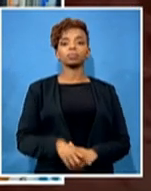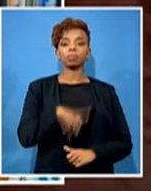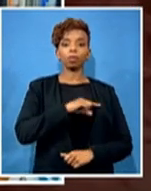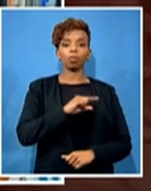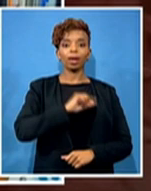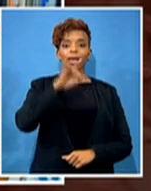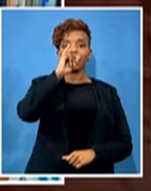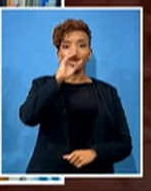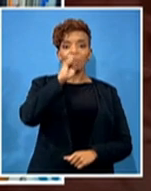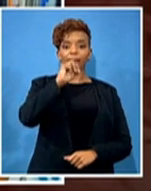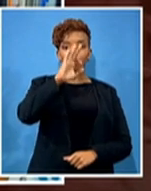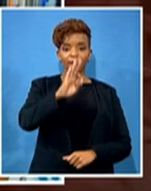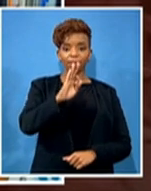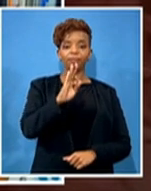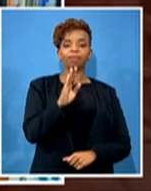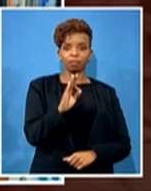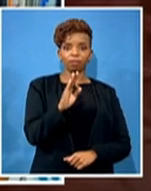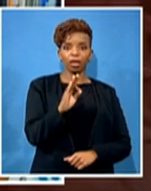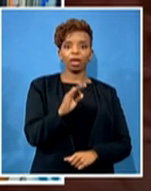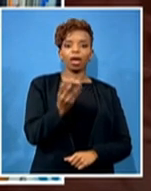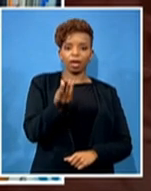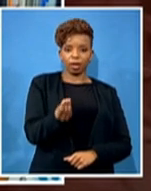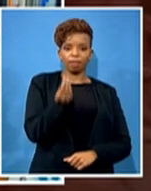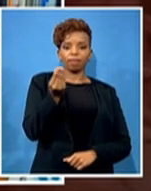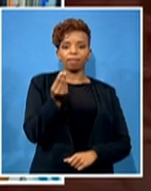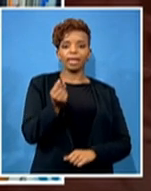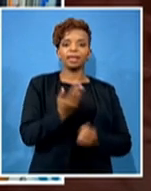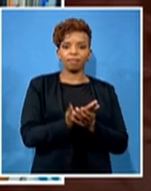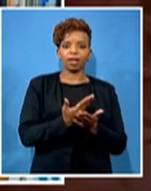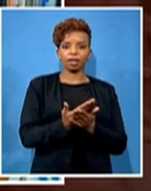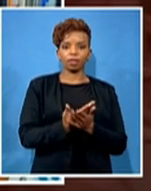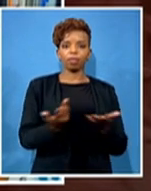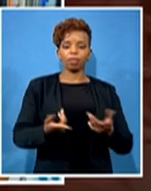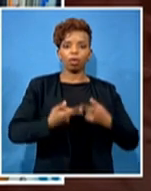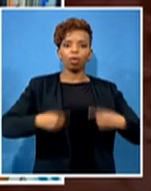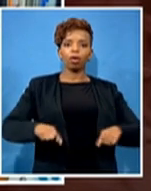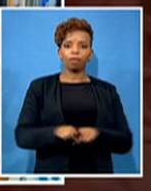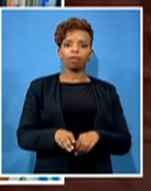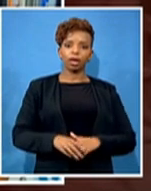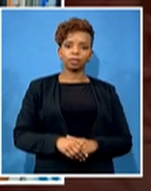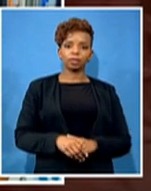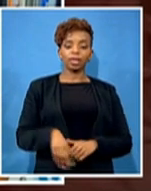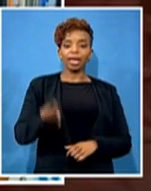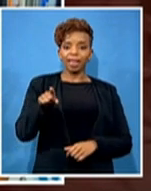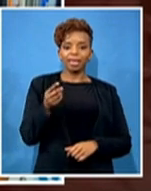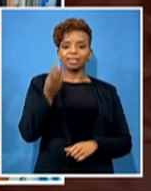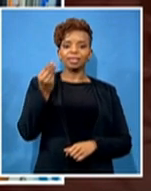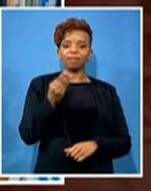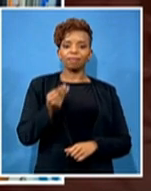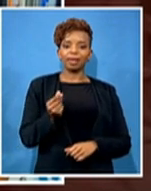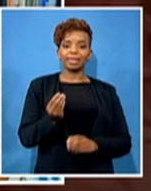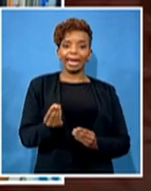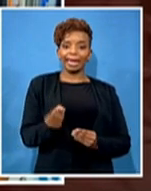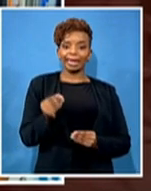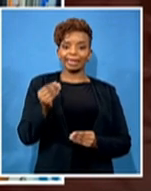funds available for us, and those funds are going to cost us a lot less in interest than any other funds that we can get at the moment.